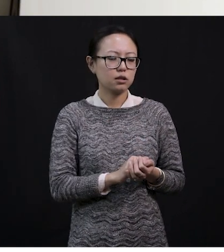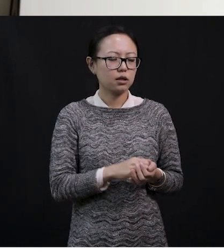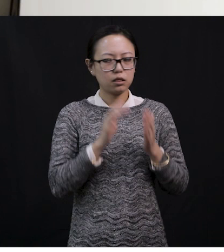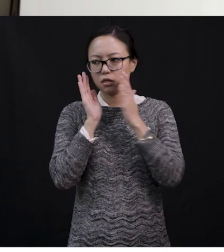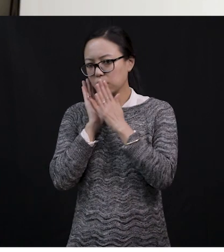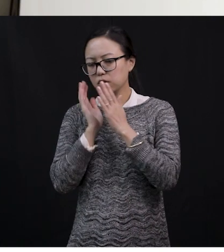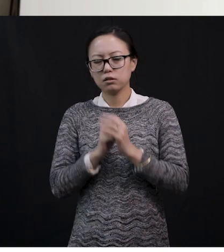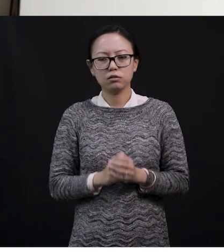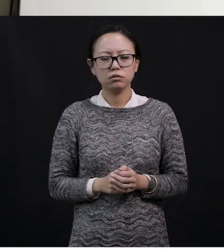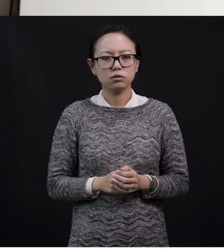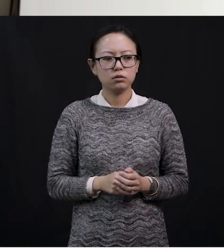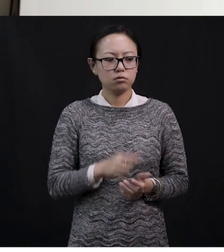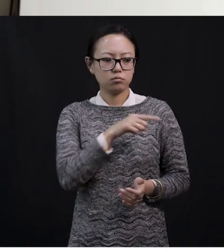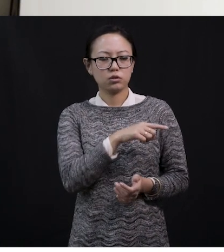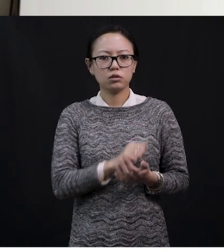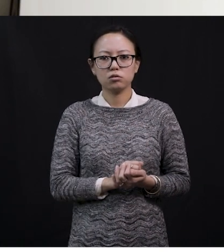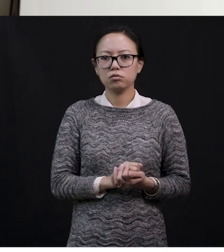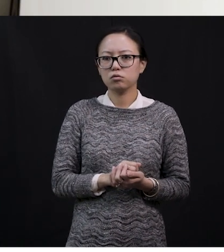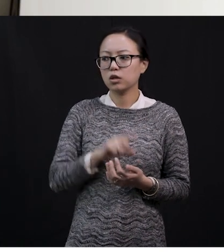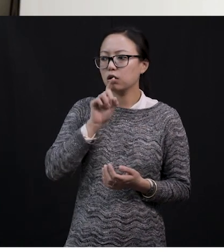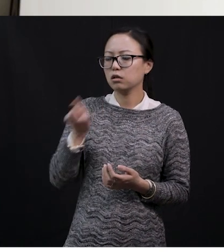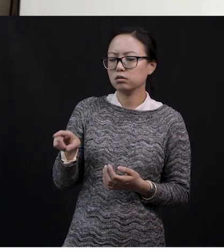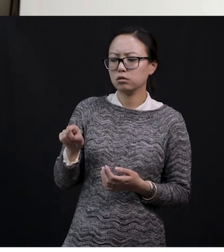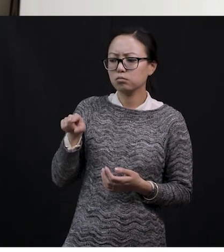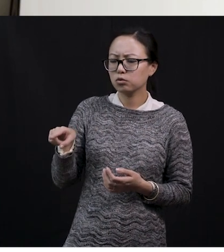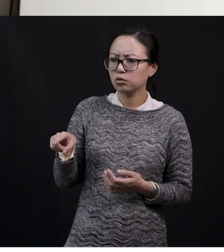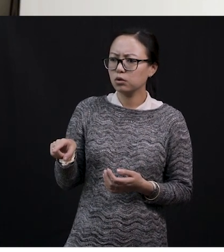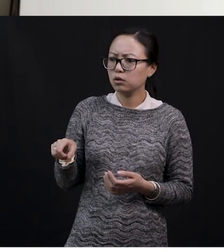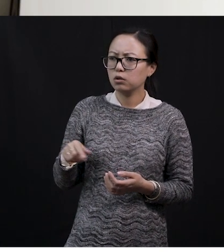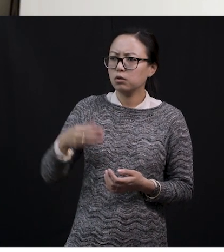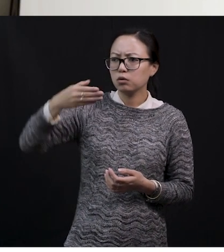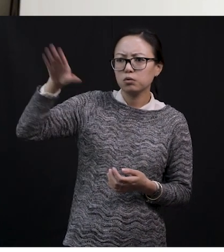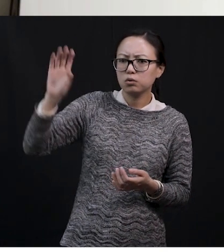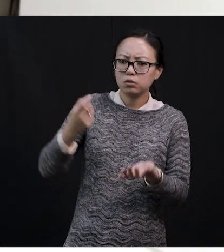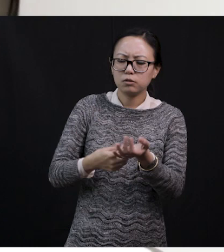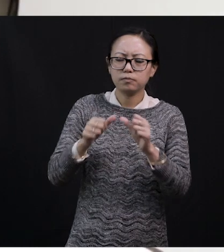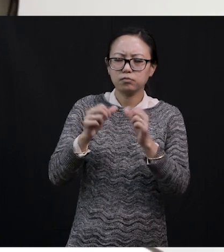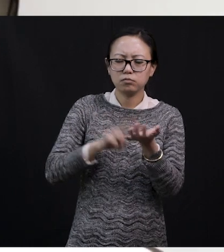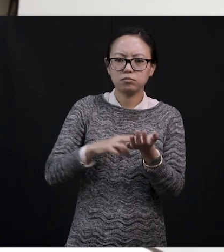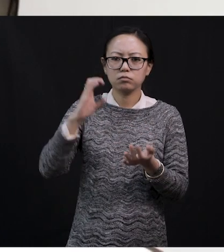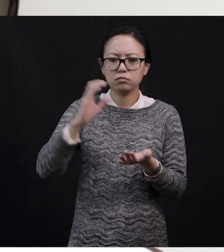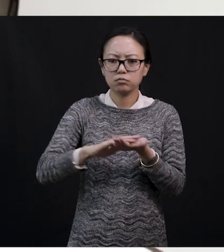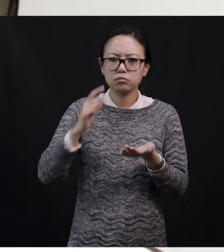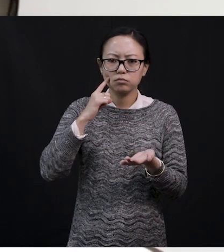forgotten about the Ranchi trip. Now Chunilal is very amazed by this, surprised by this.